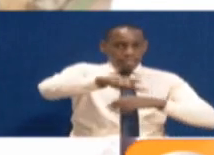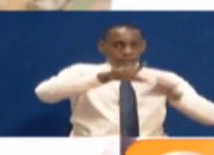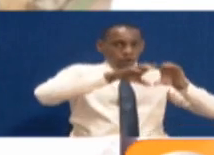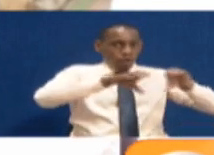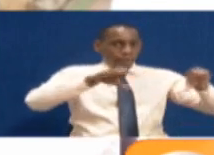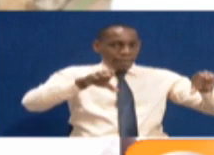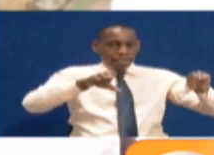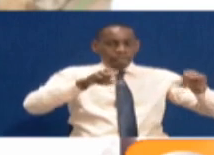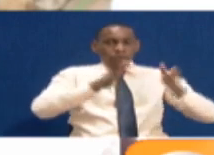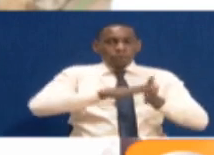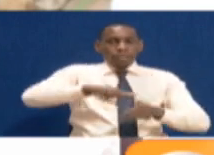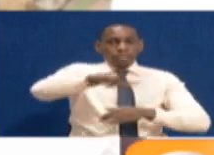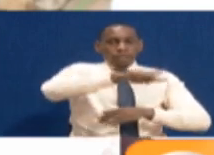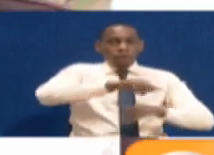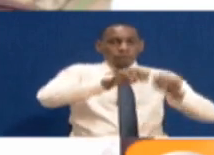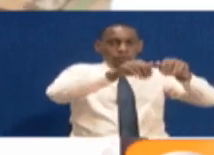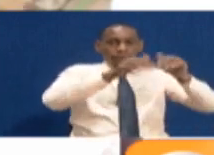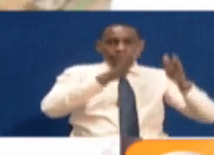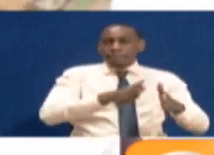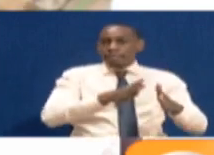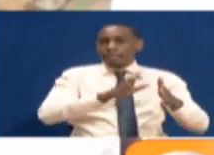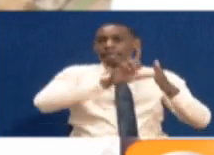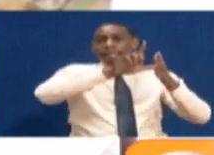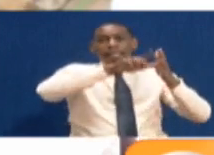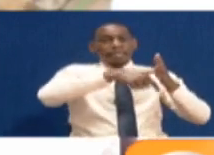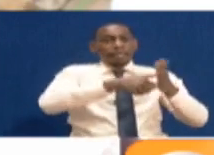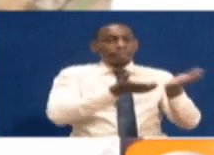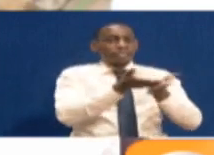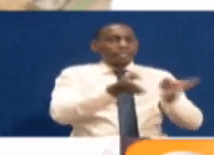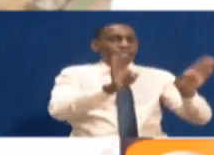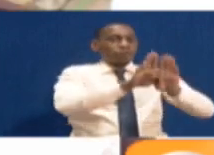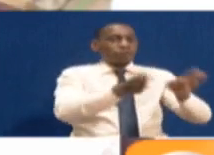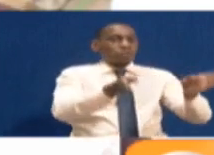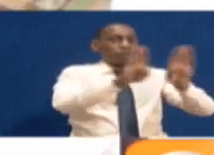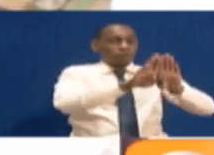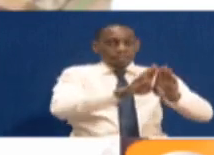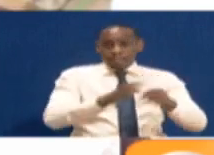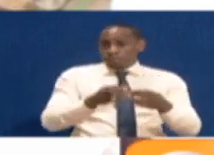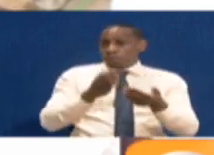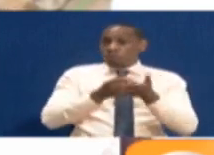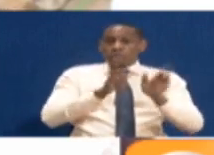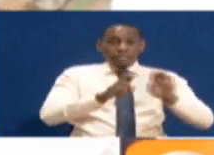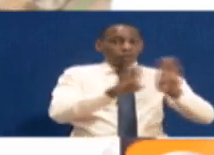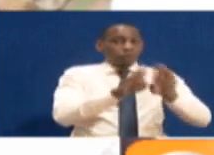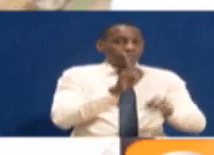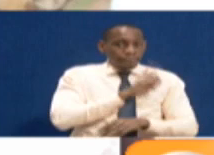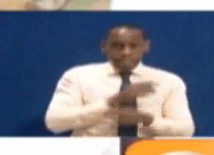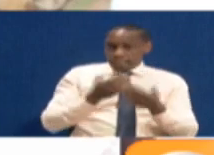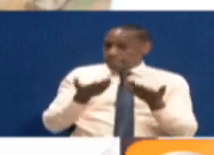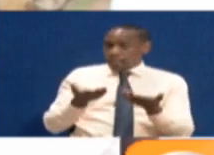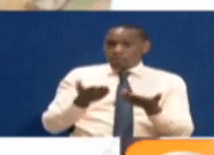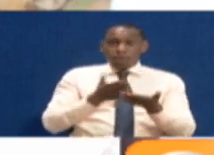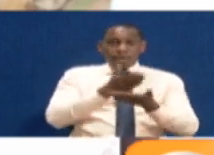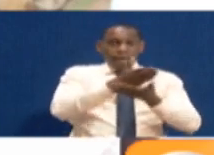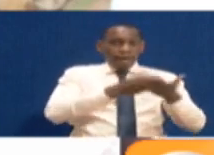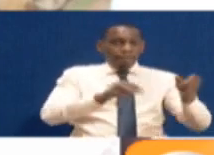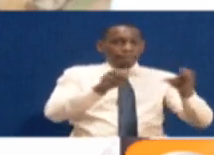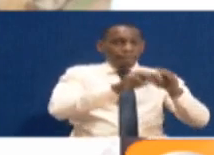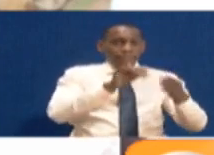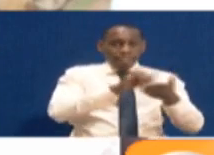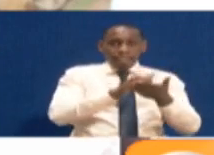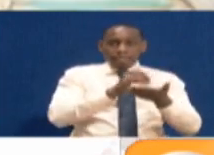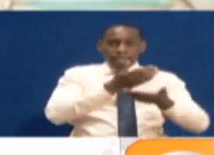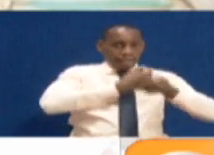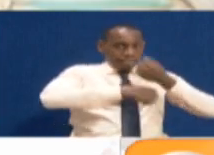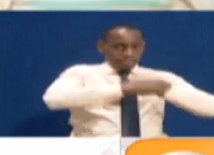and the local farmers will eventually close their businesses. And they already they have closed. We are talking of half of the members that